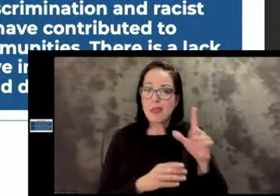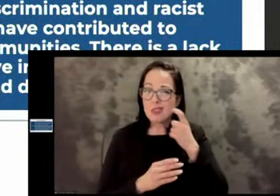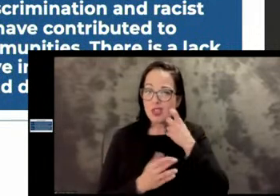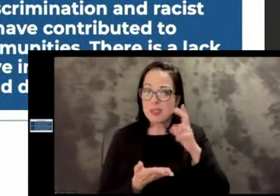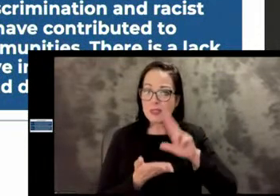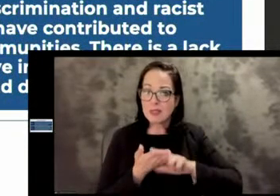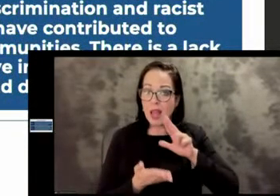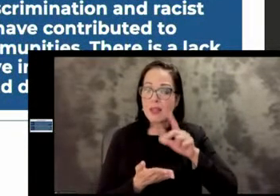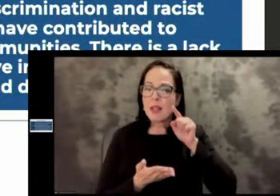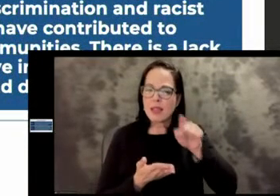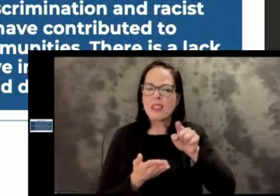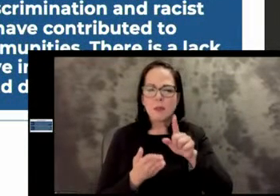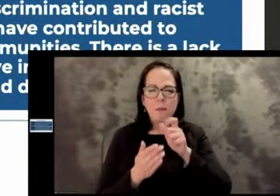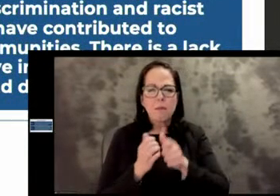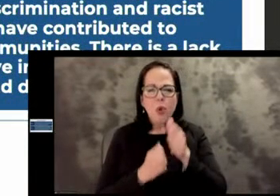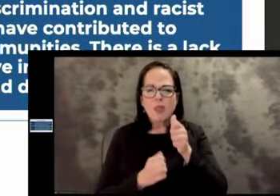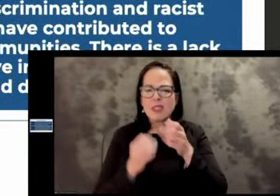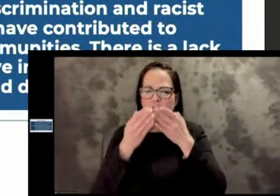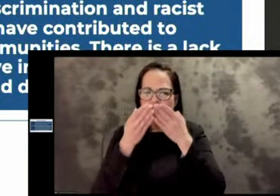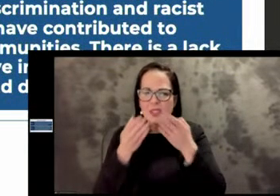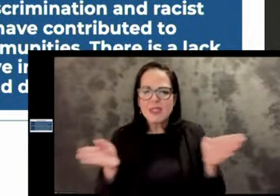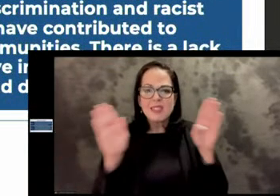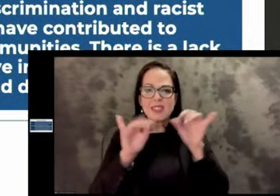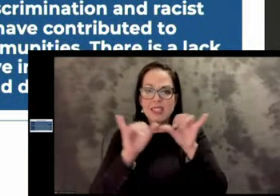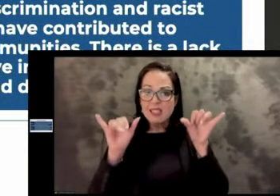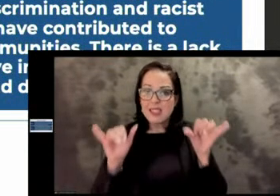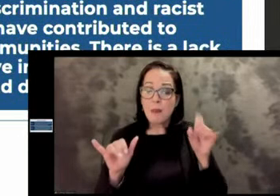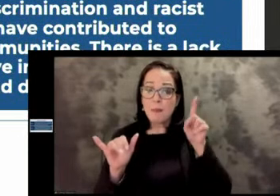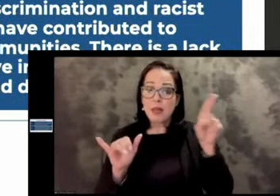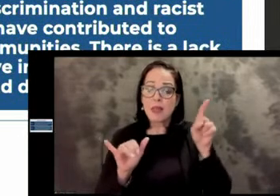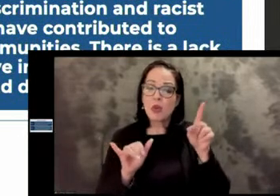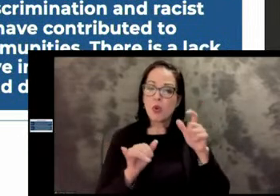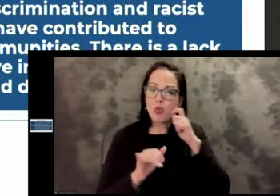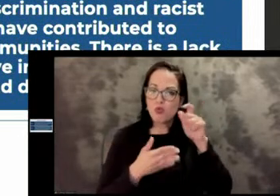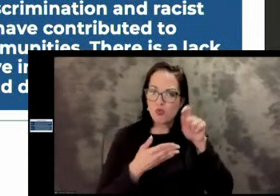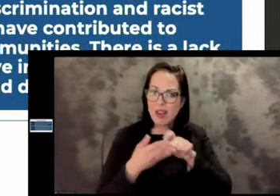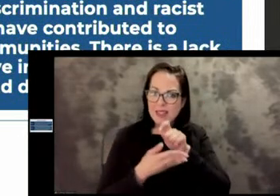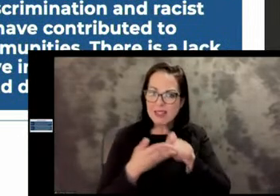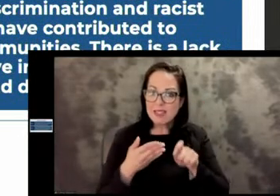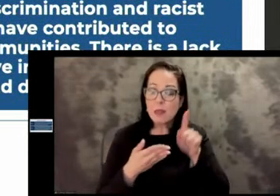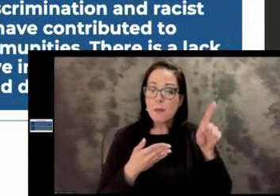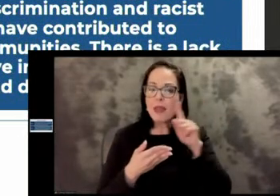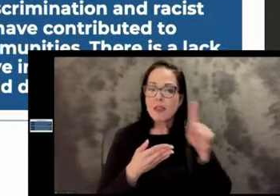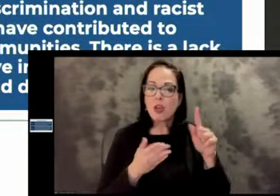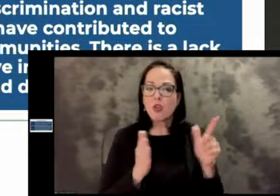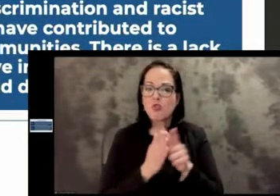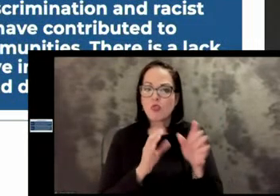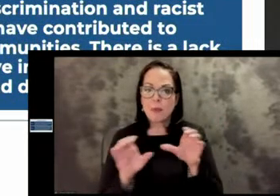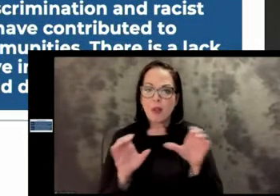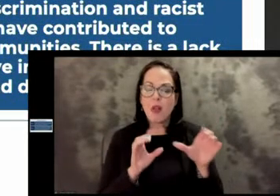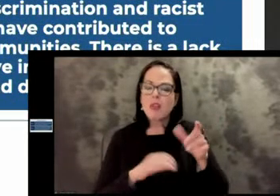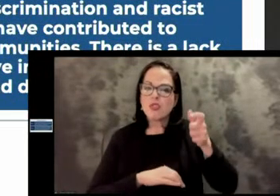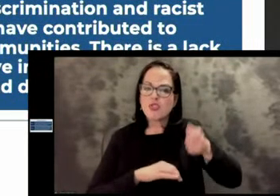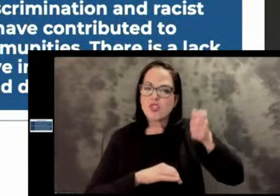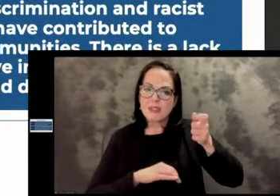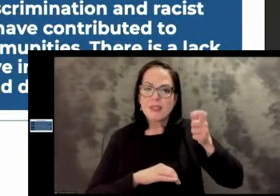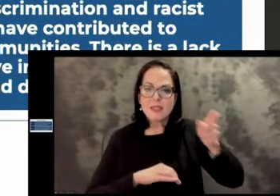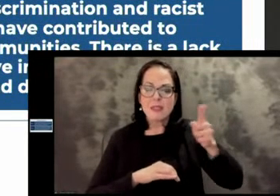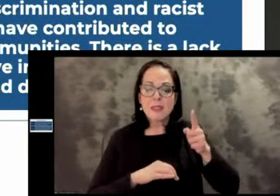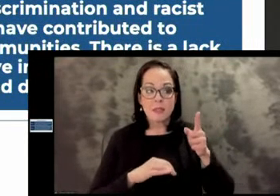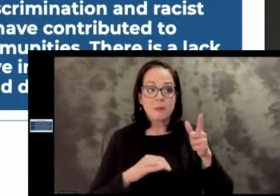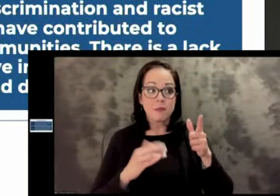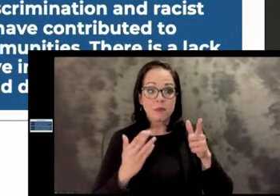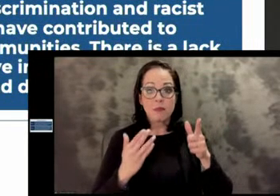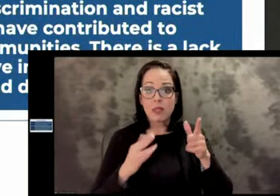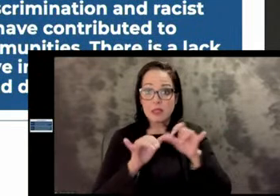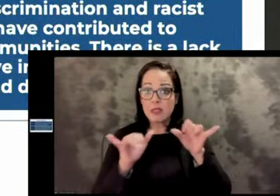systemic racism and a subsequent lack of trust in the criminal justice system, leading really to fear and